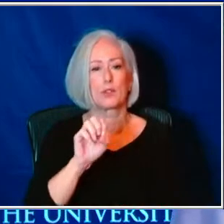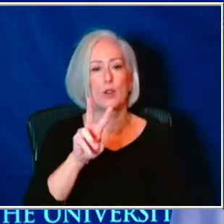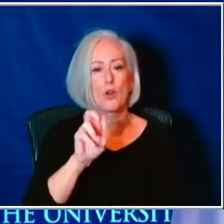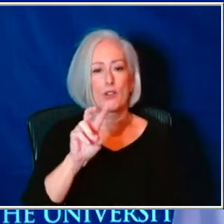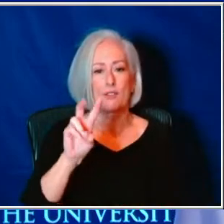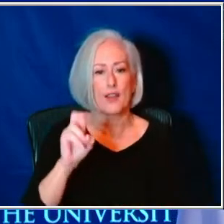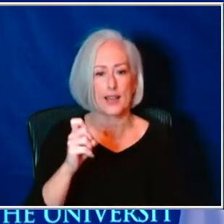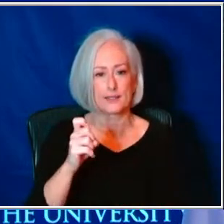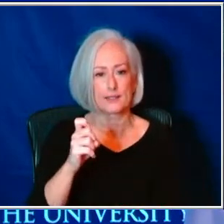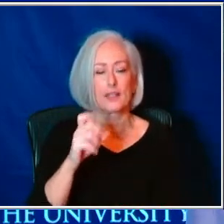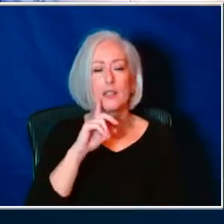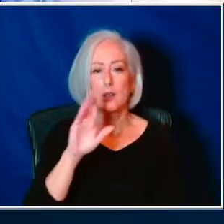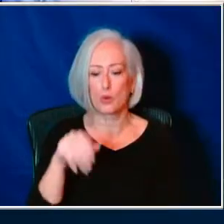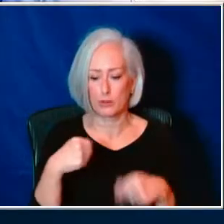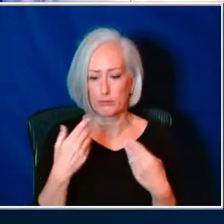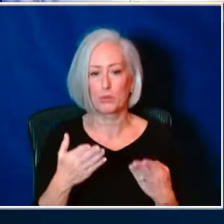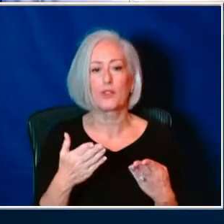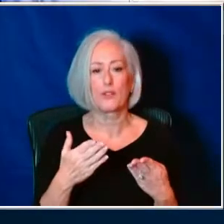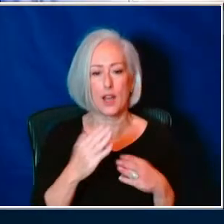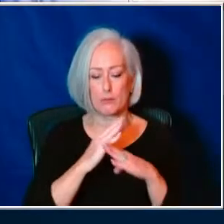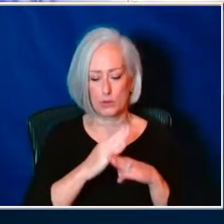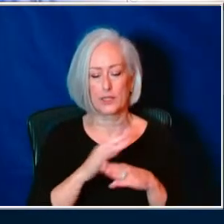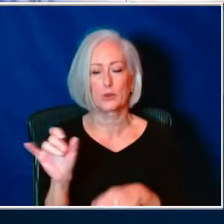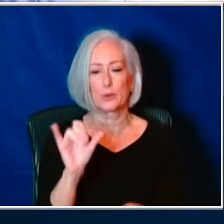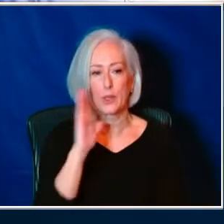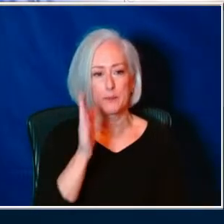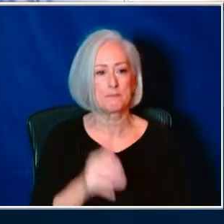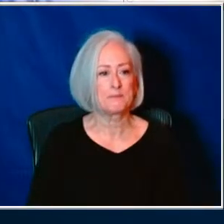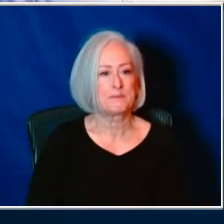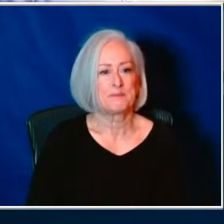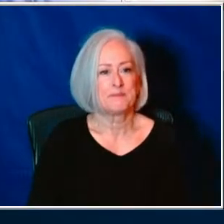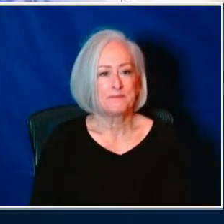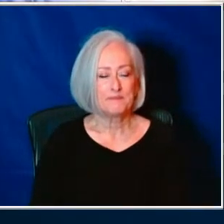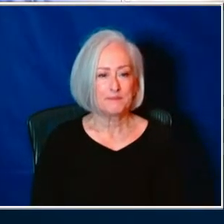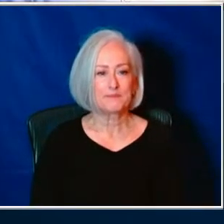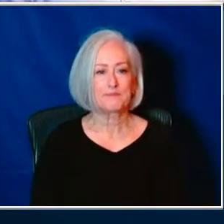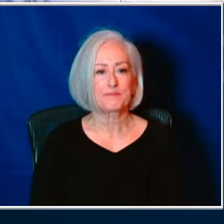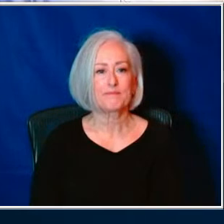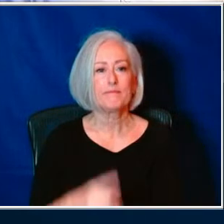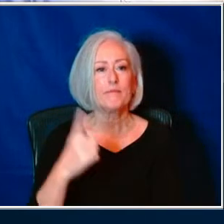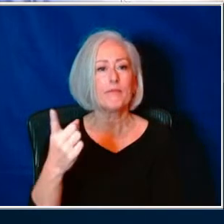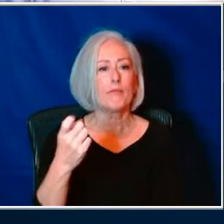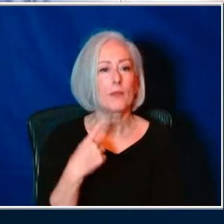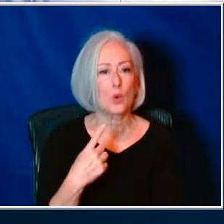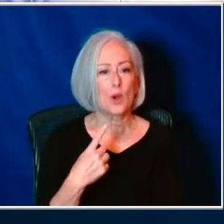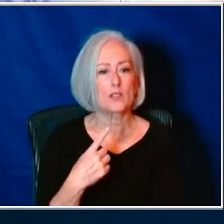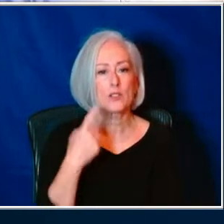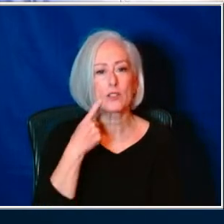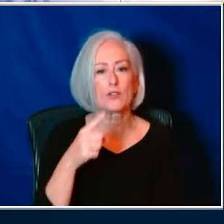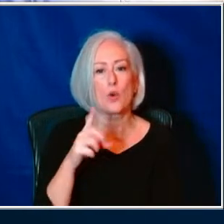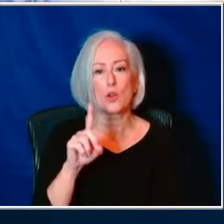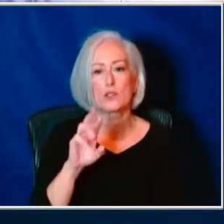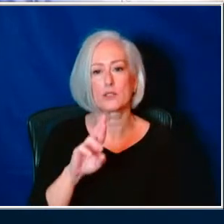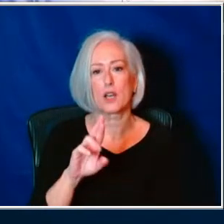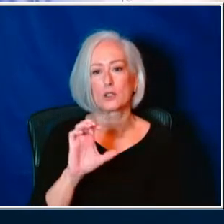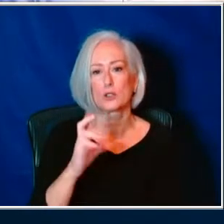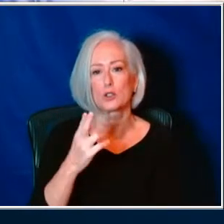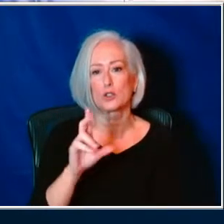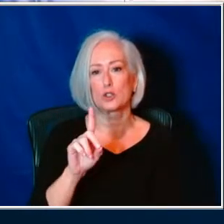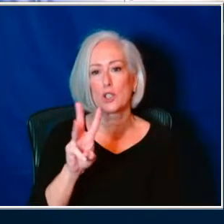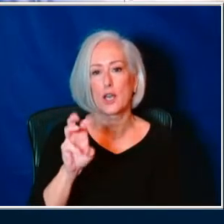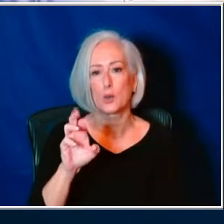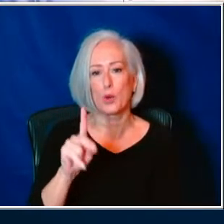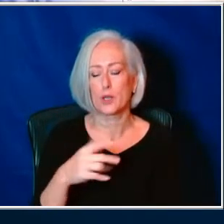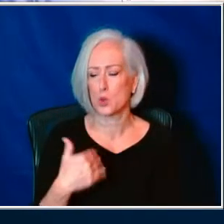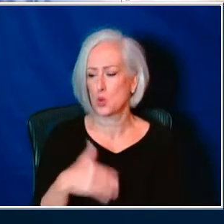continue to provide protection as well. Another question for Dr. Chadwick. This viewer says, super interesting, this